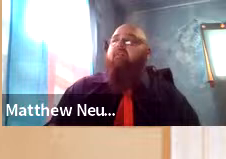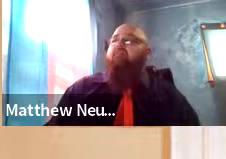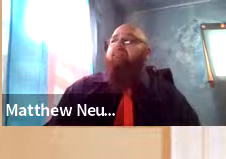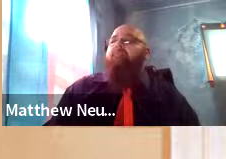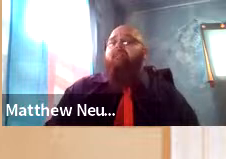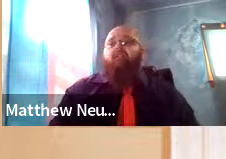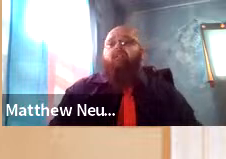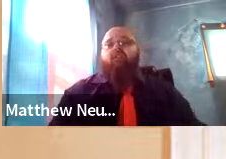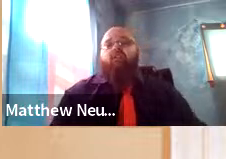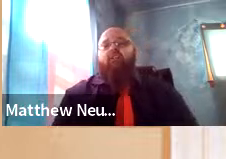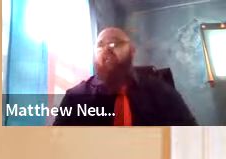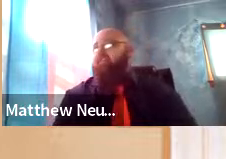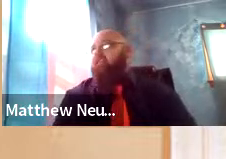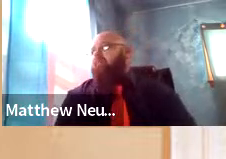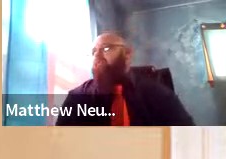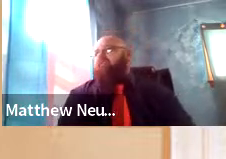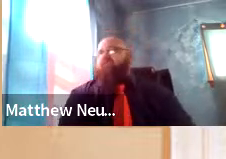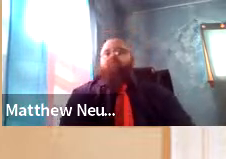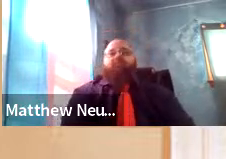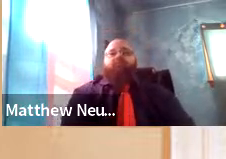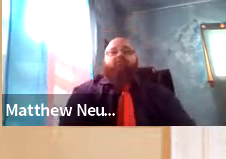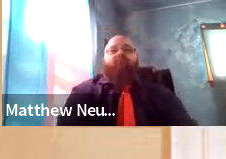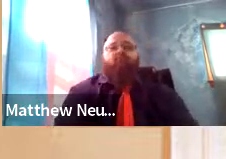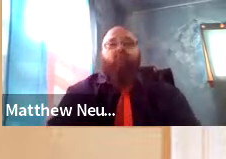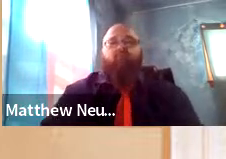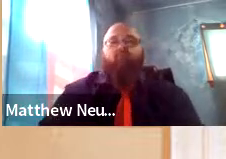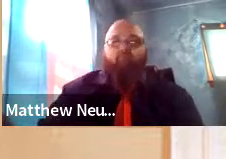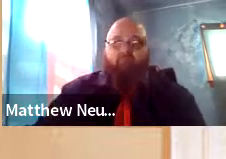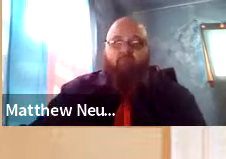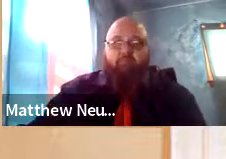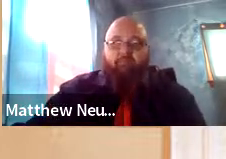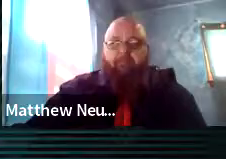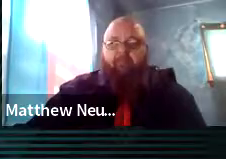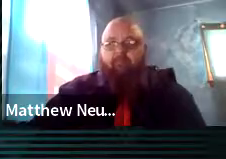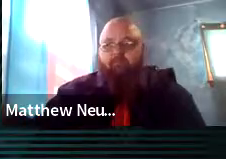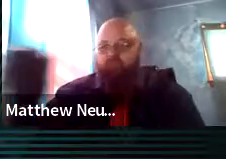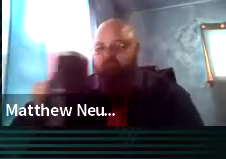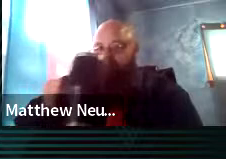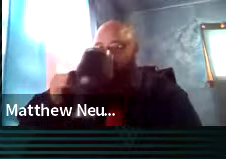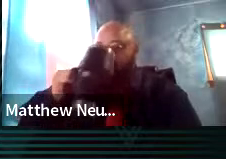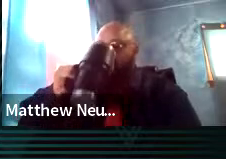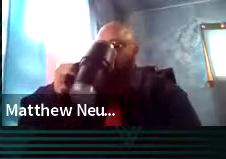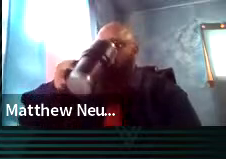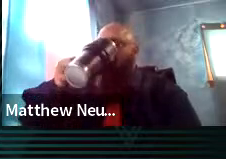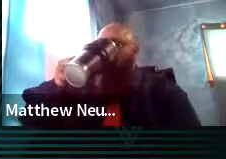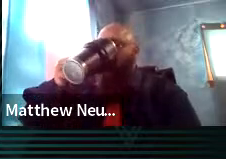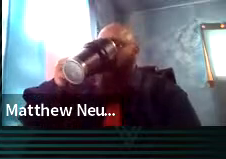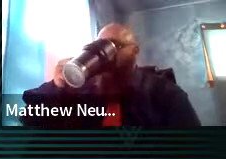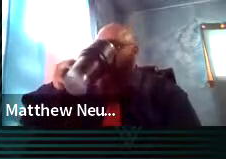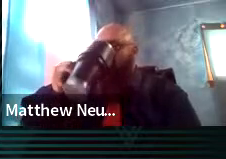from that. Next slide, please.